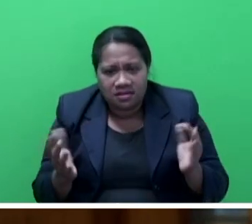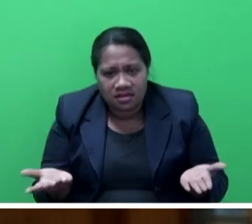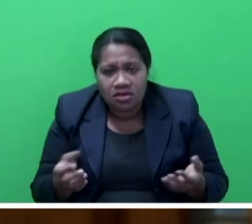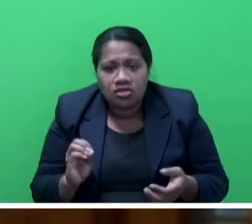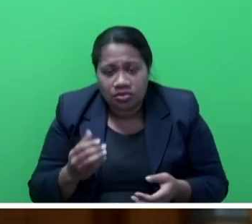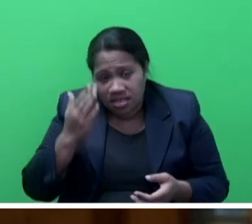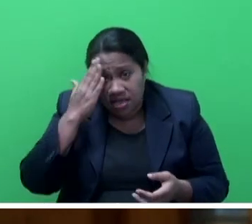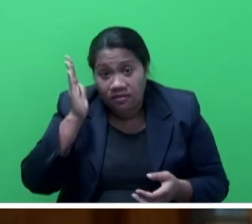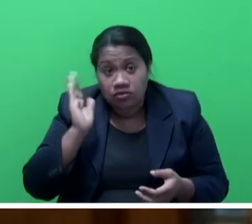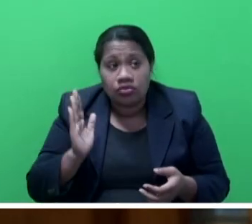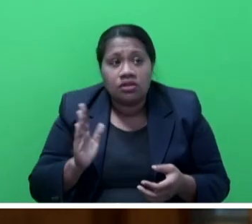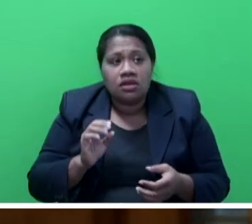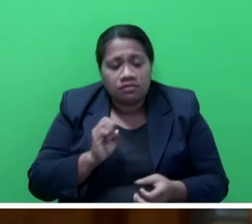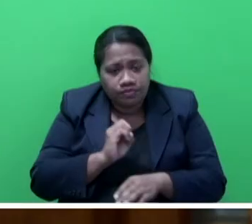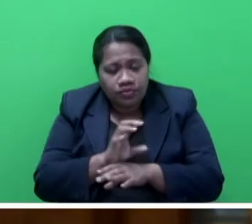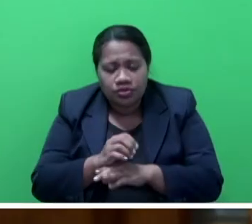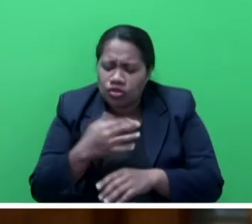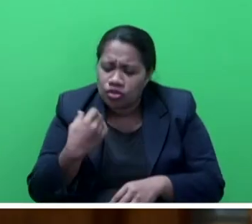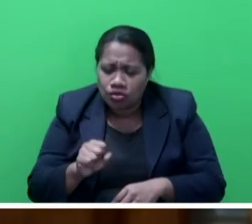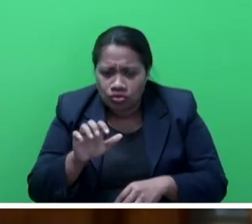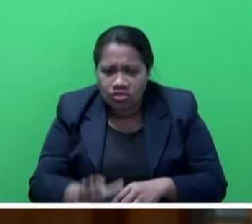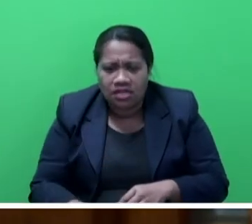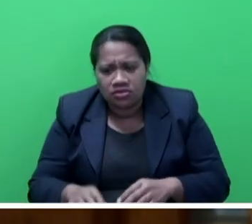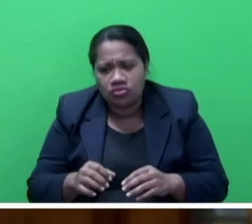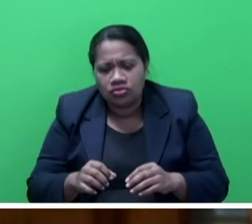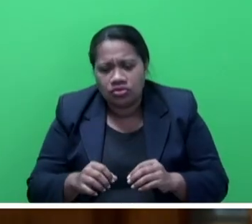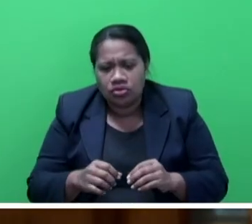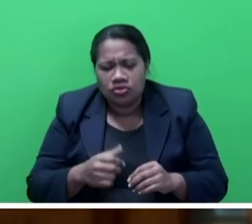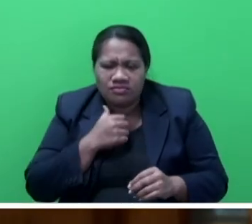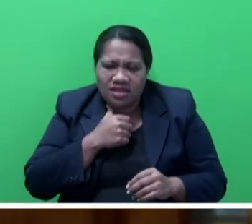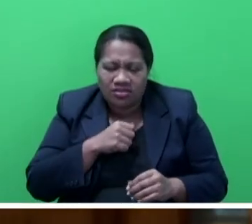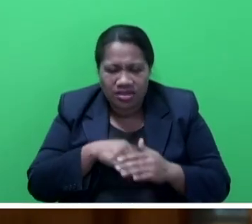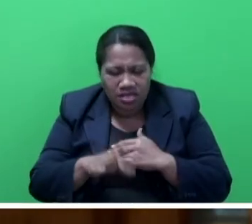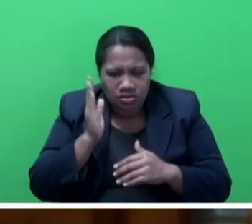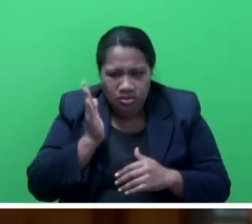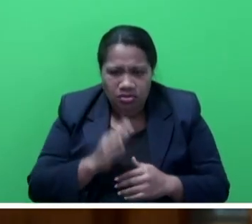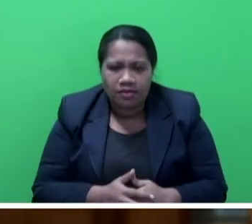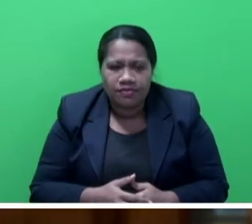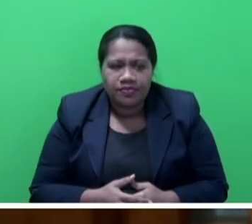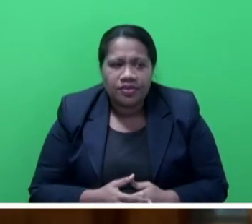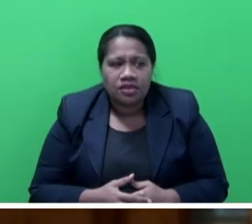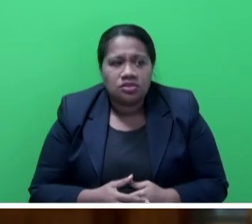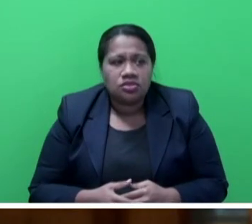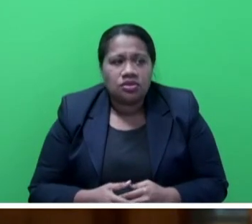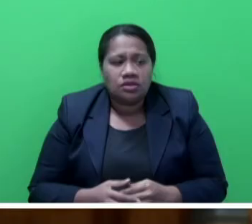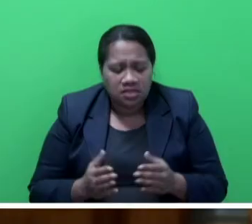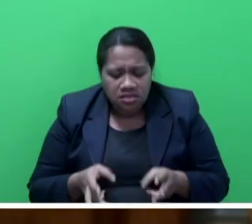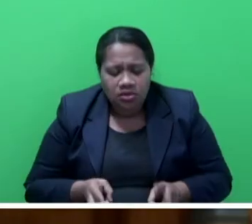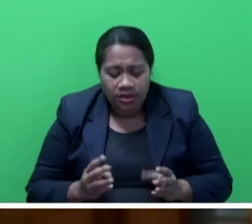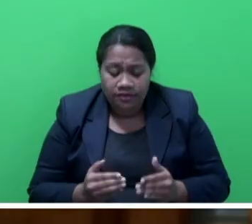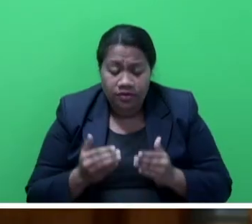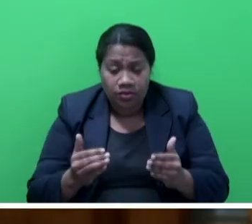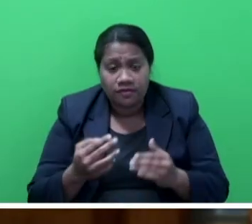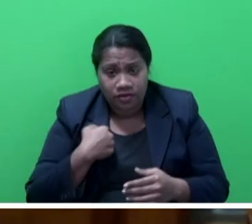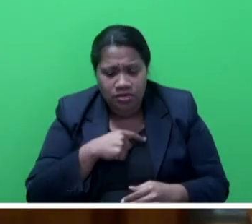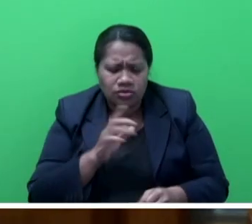ensure that no child remains hungry in school. A lot of avenues and answers are there. Mr. Speaker, so there is a way forward for us to ensure that we